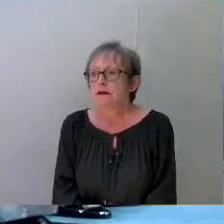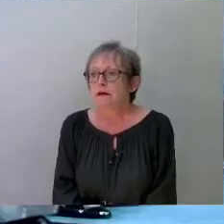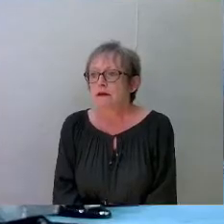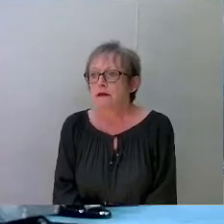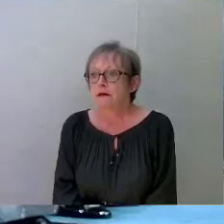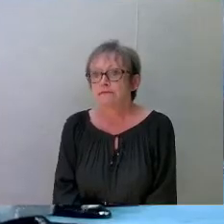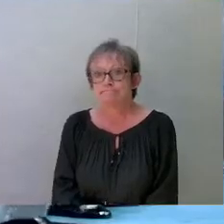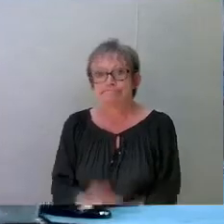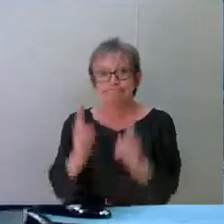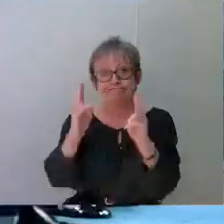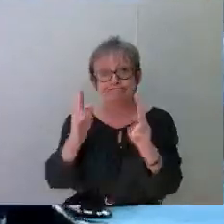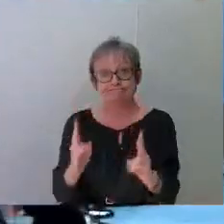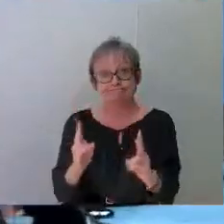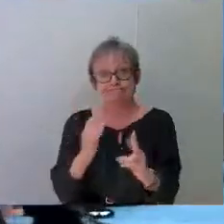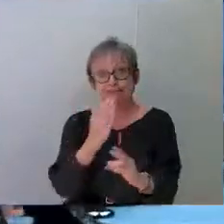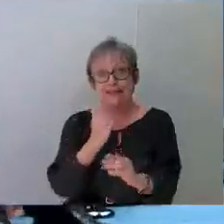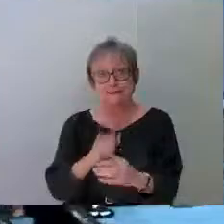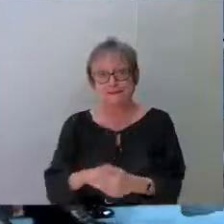Please be seated.